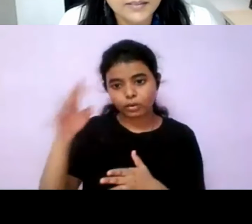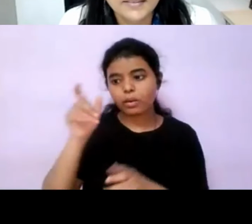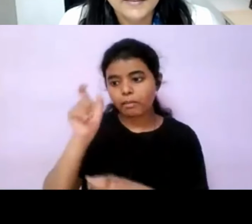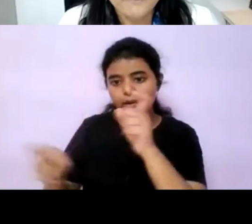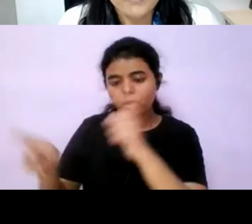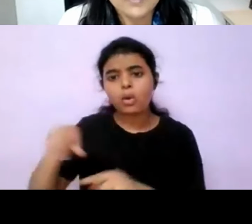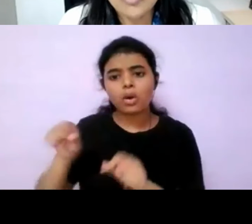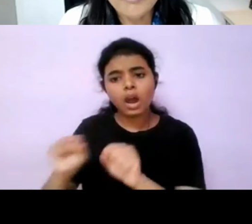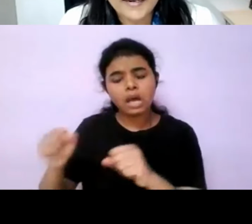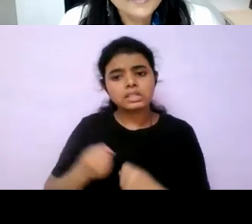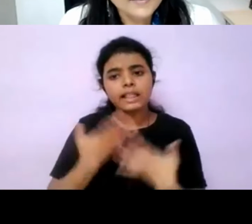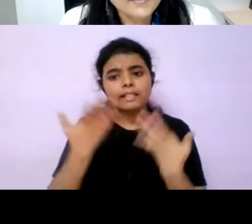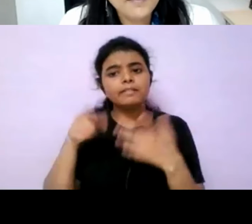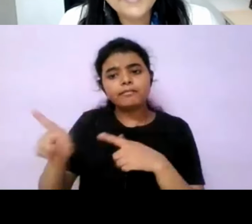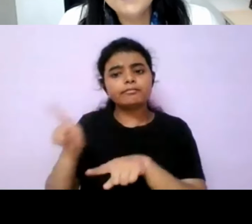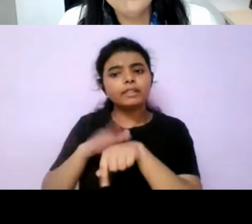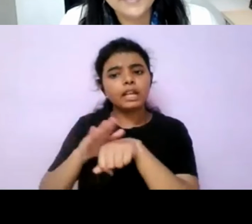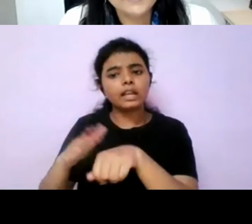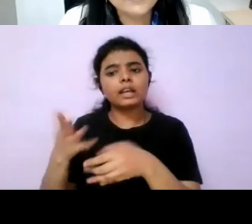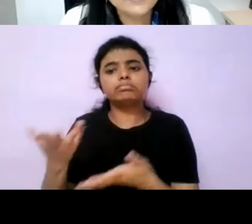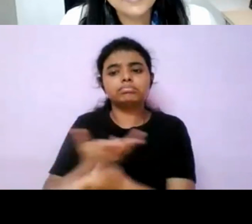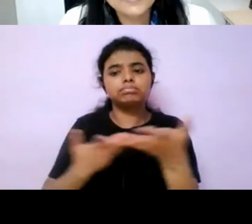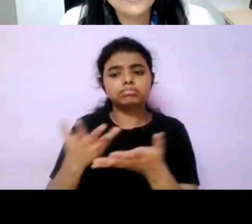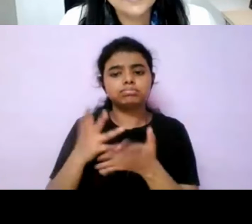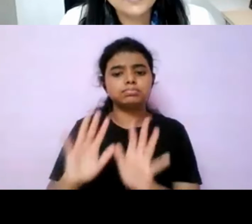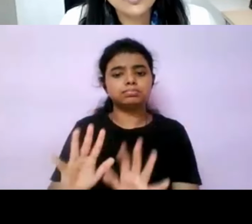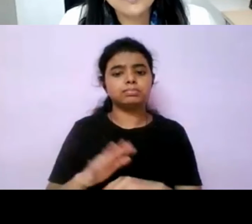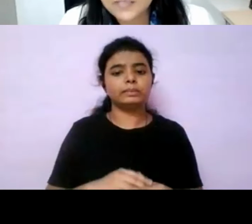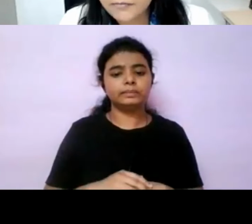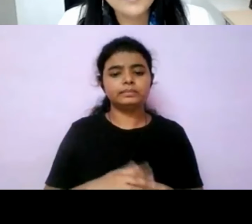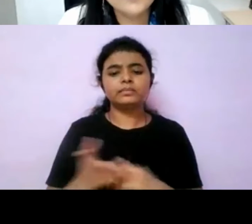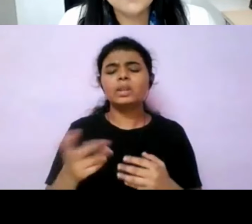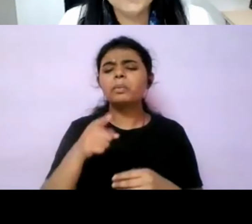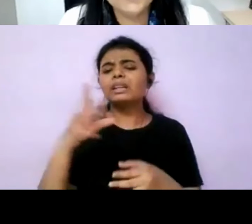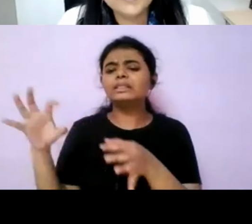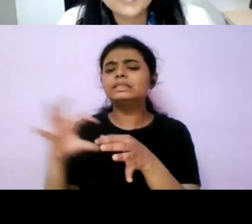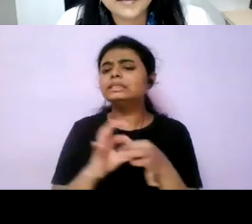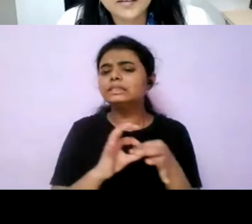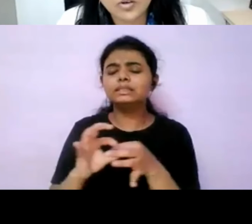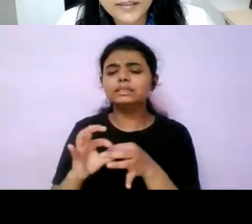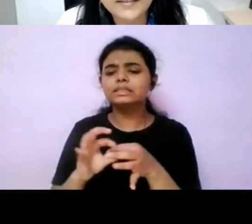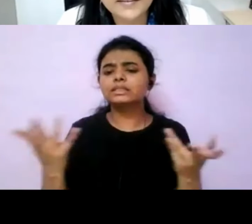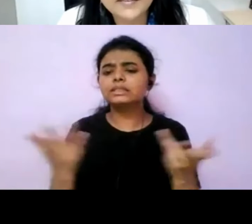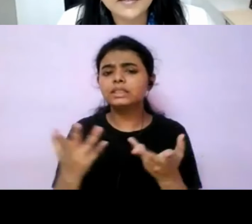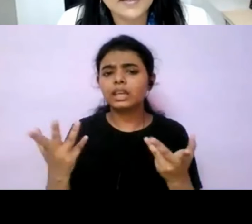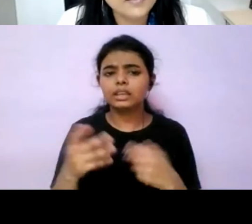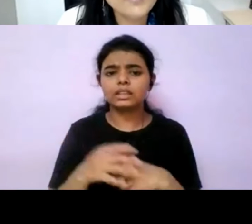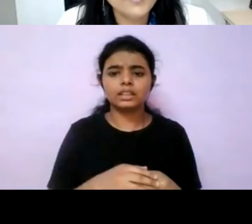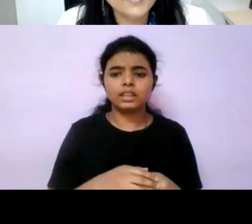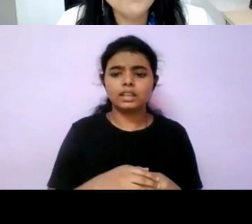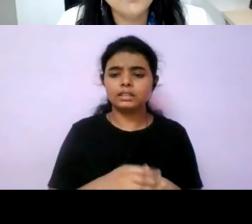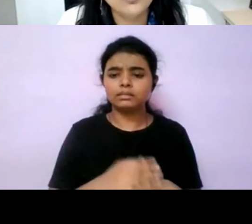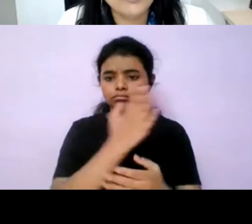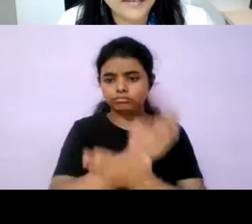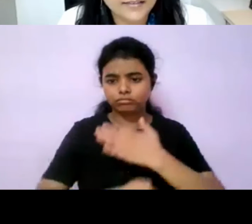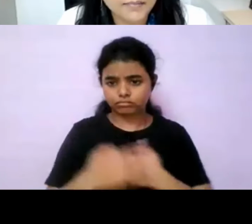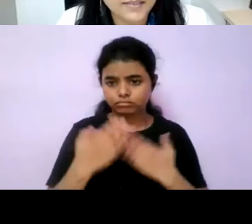themselves. So while there are many empirical studies related to specific disabilities and chronic illness narratives, we need more